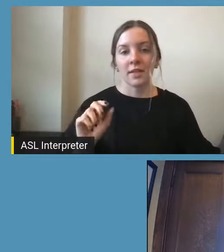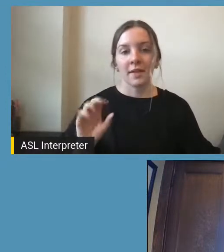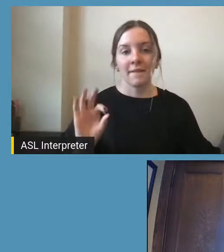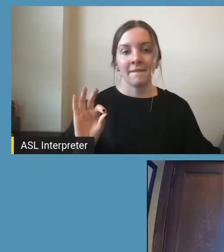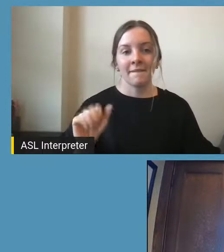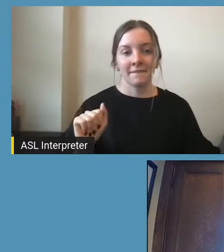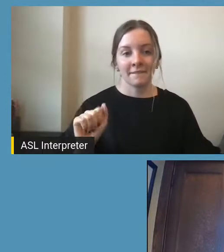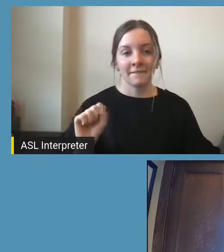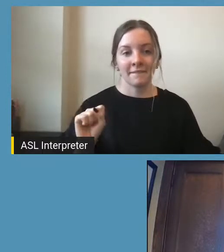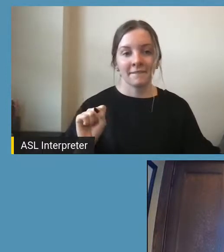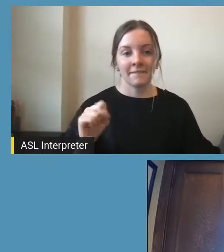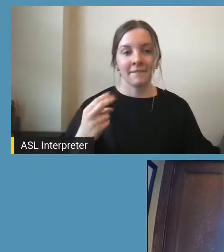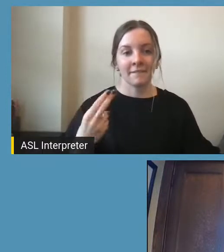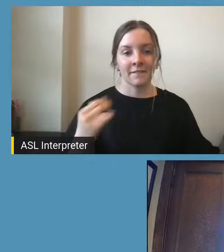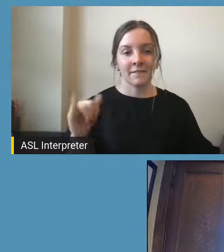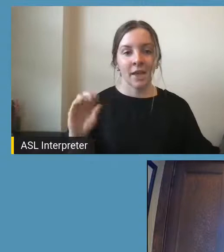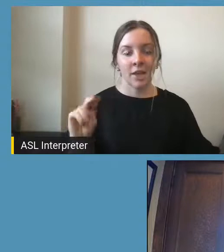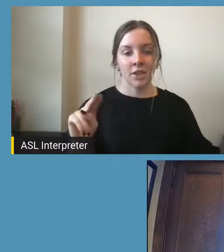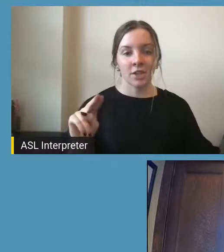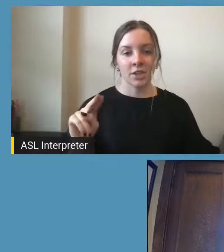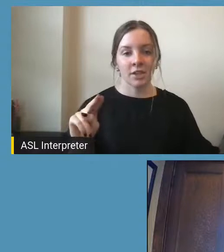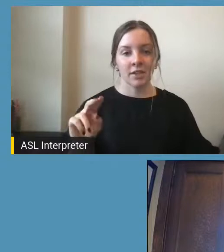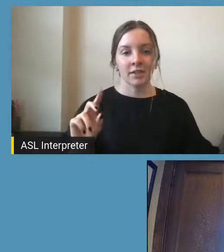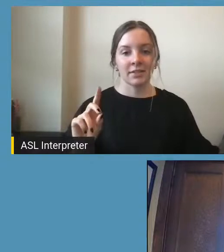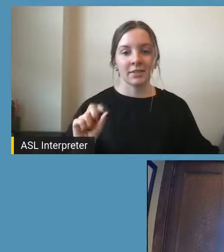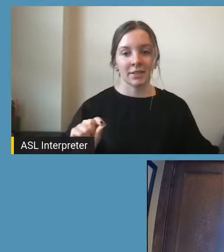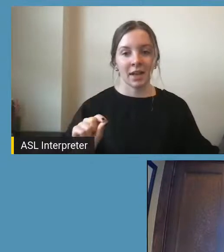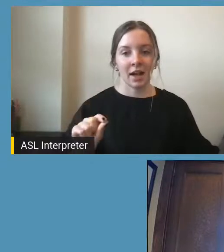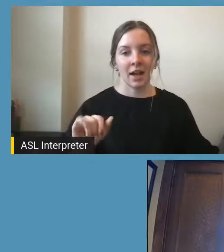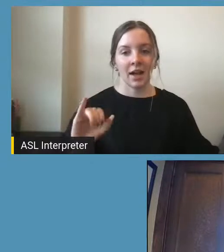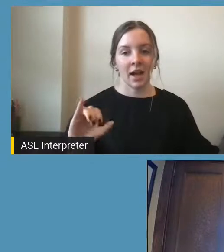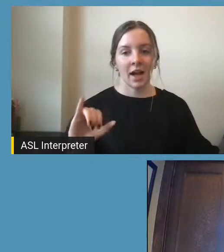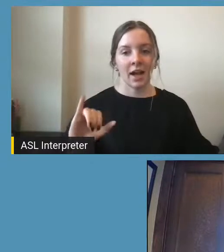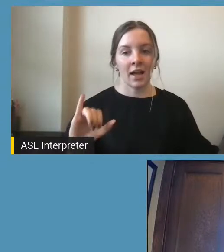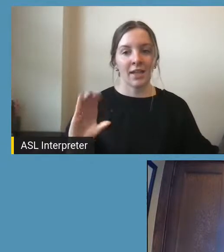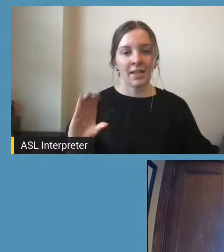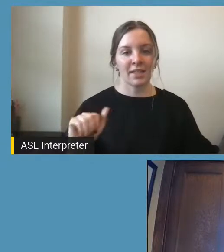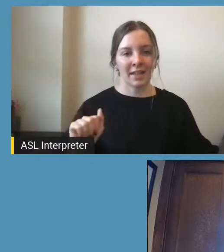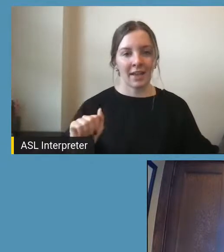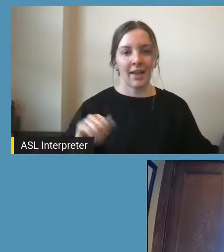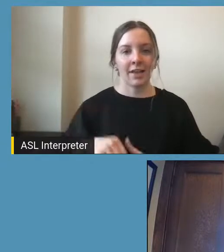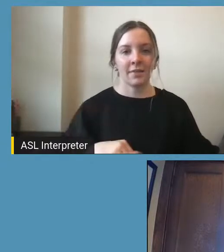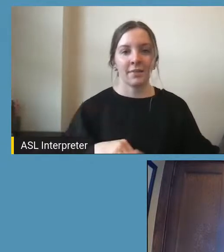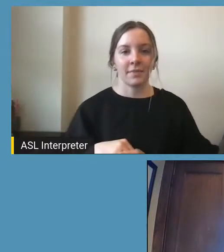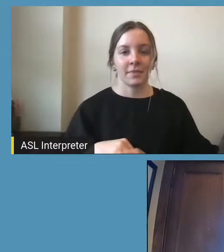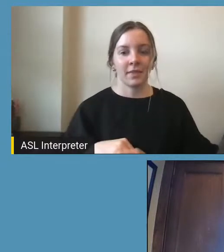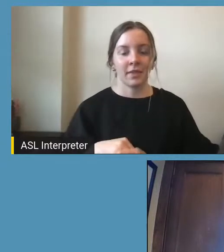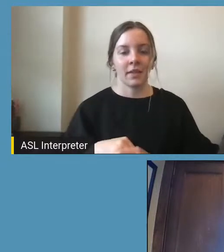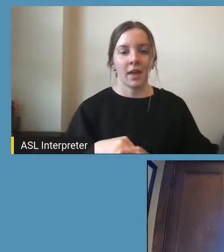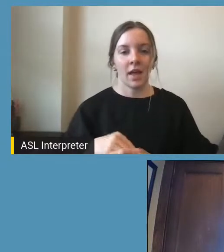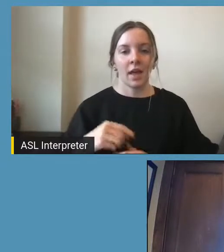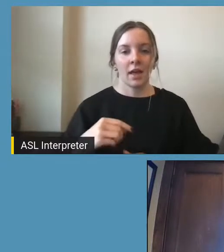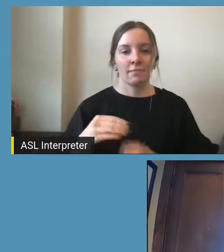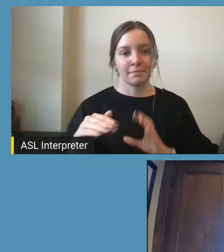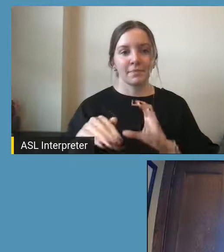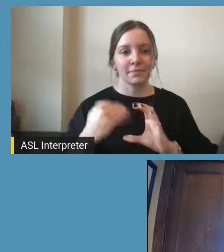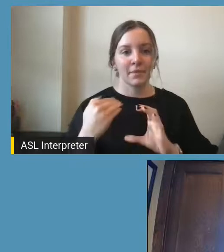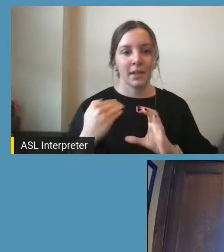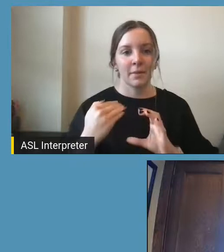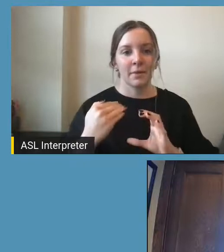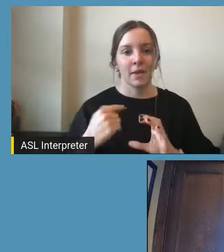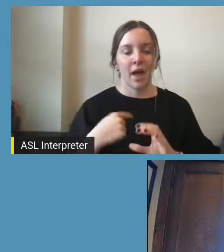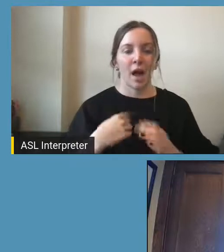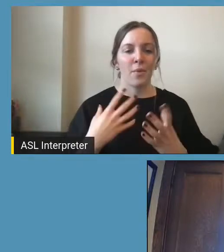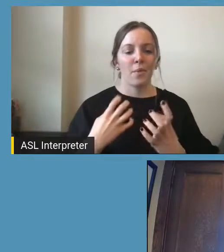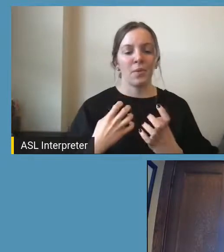roz@fashionic.ca. I really want to create an amazing community of VR fashion